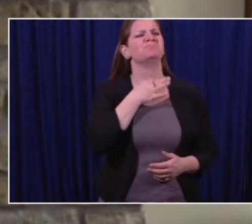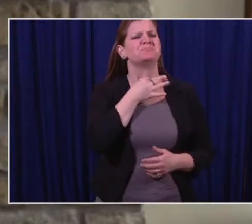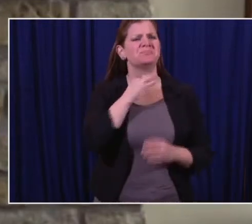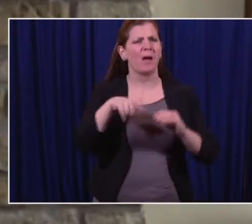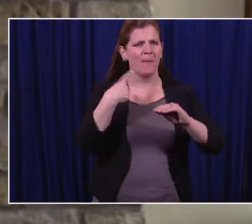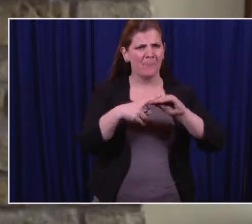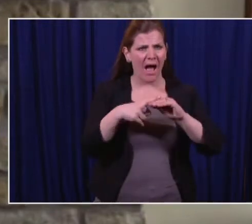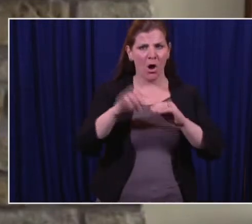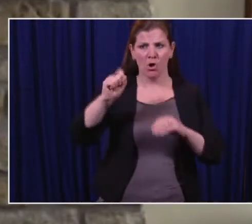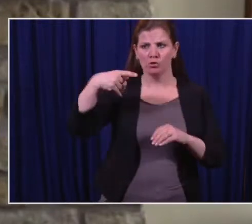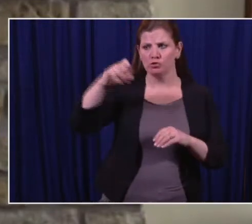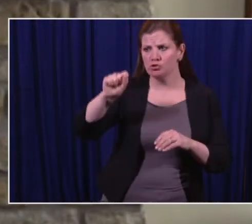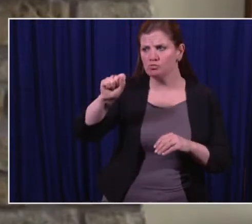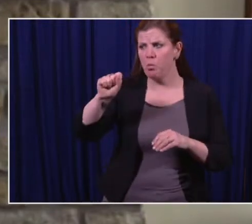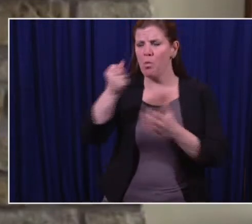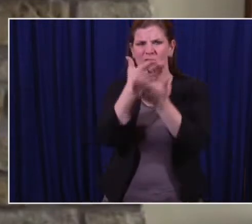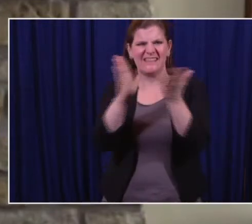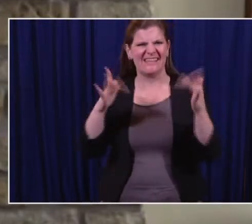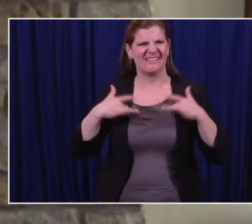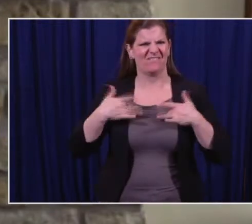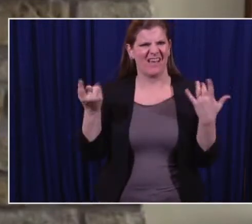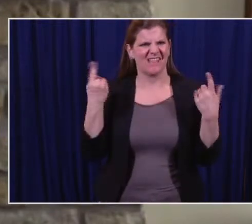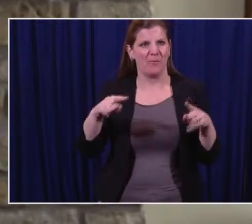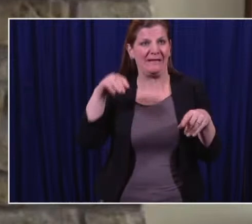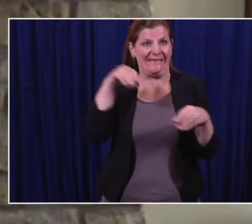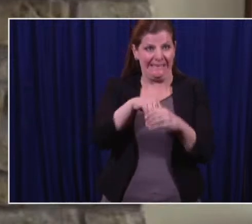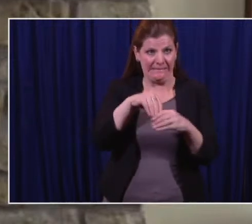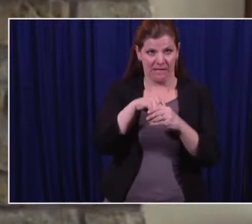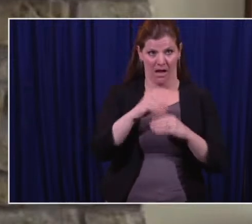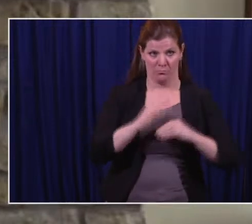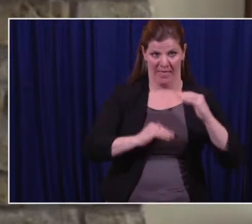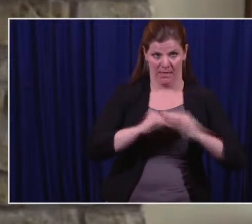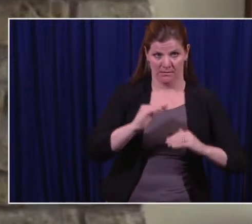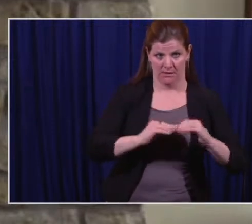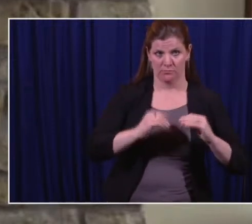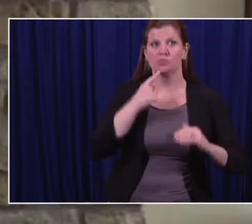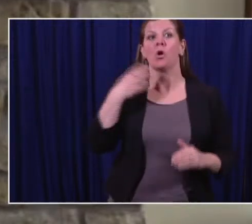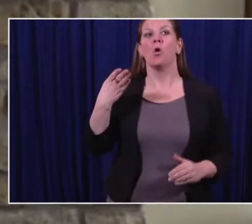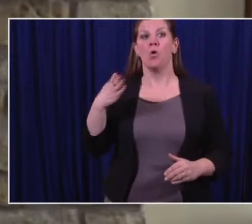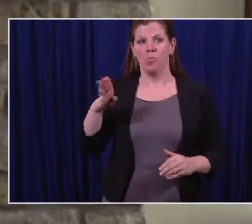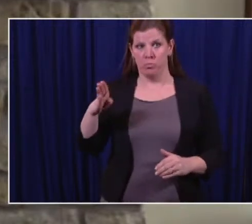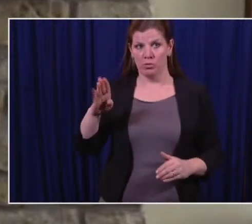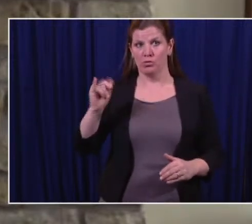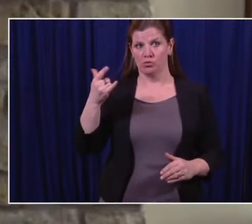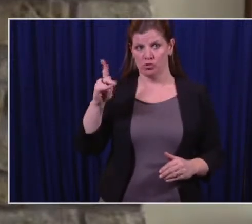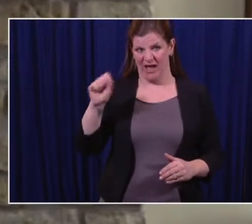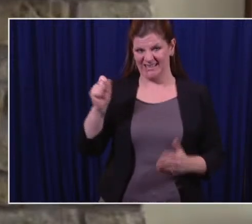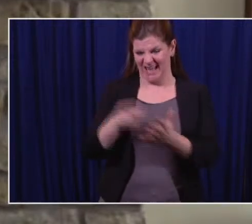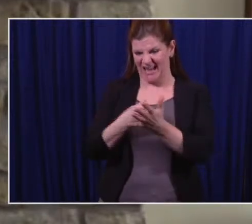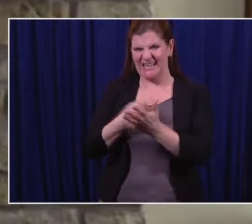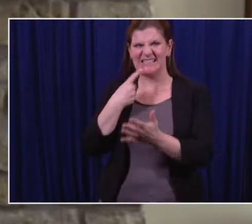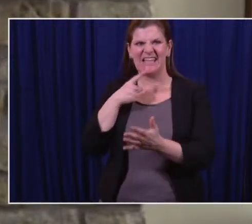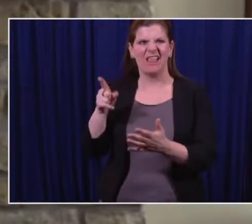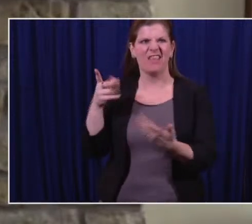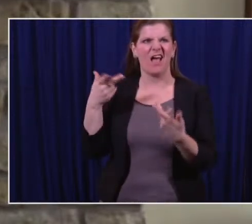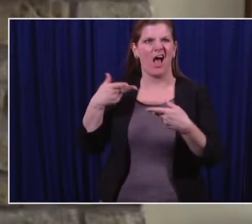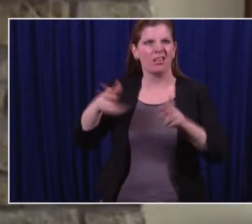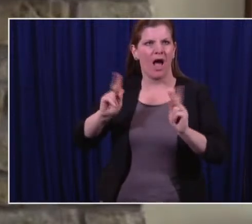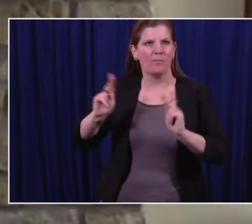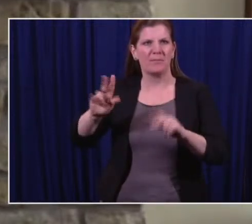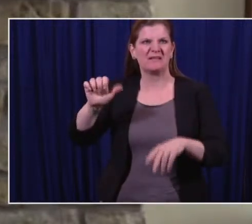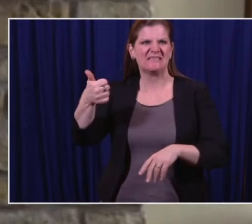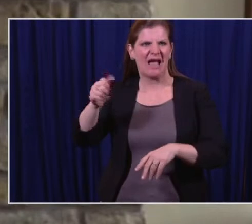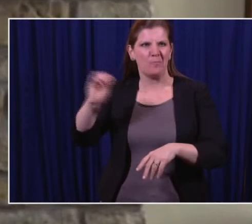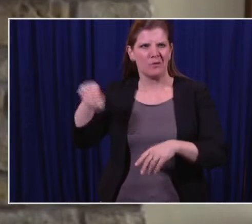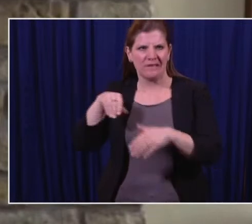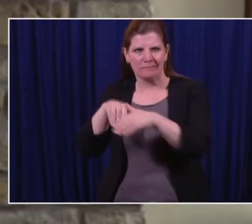entertainment. I know the Blue Jackets announced they're about 10%. Cavs are currently at about 14% capacity. Is there any